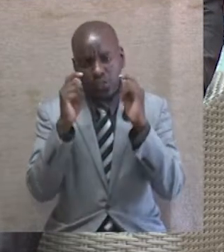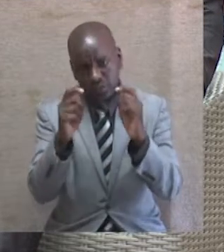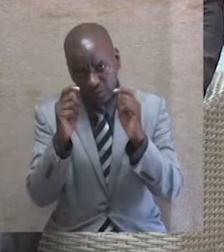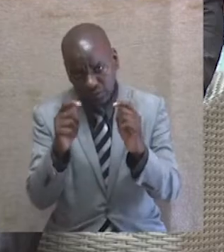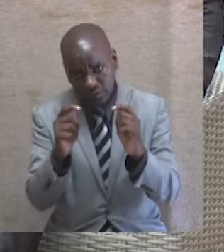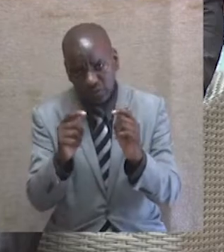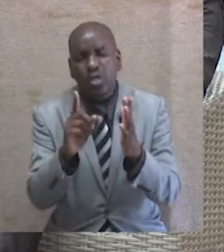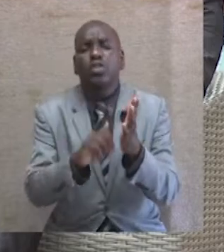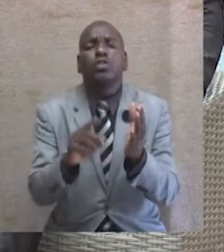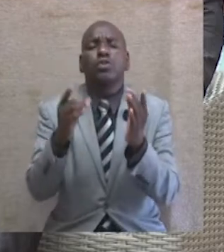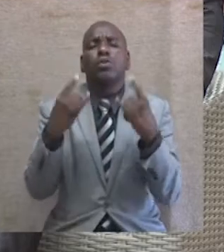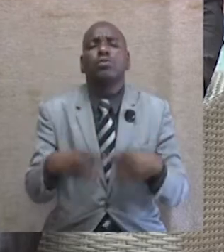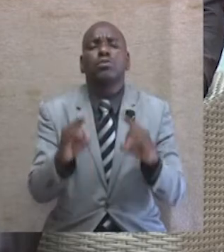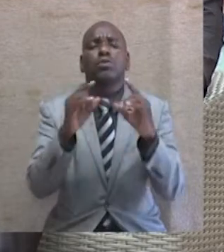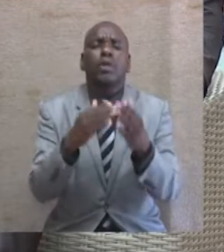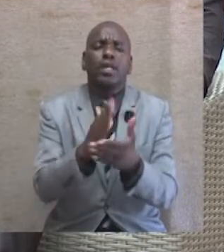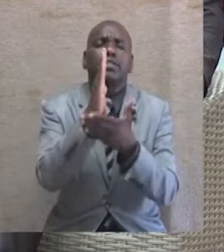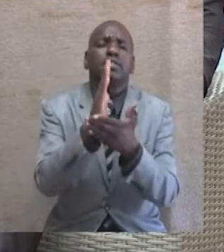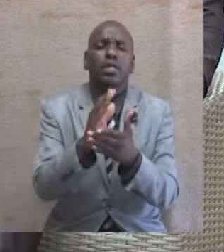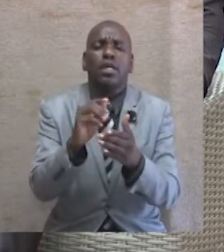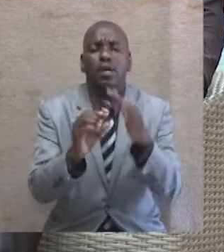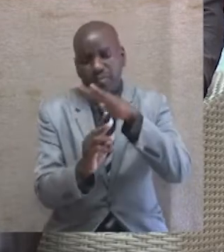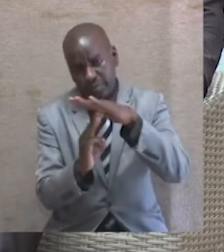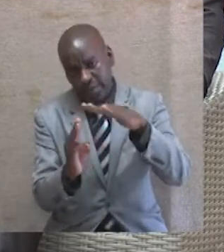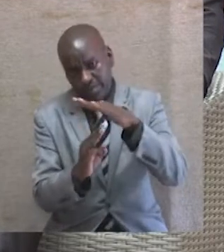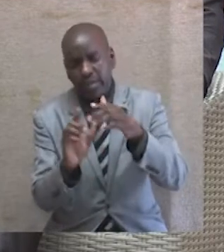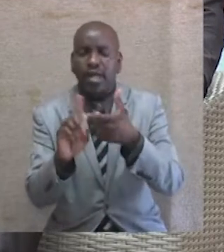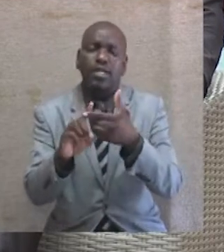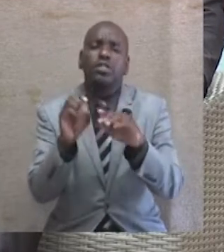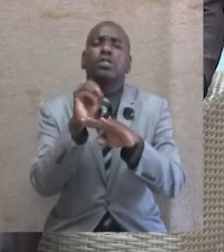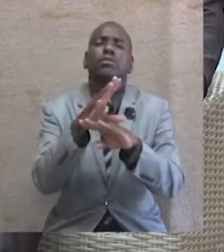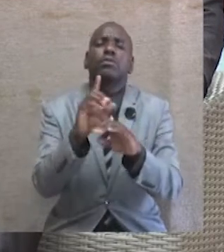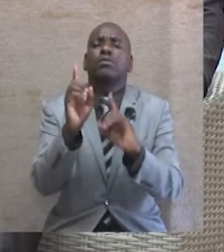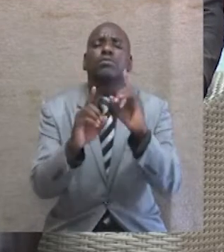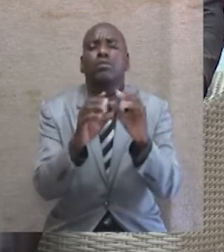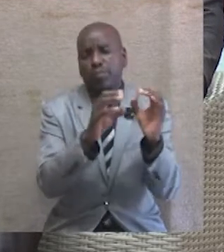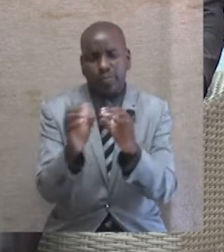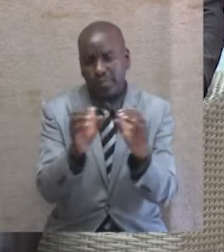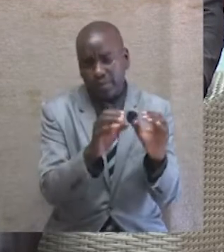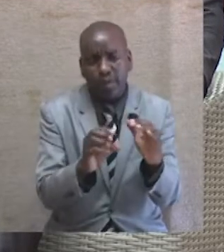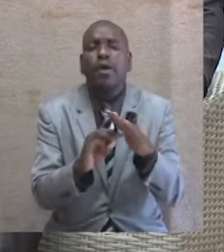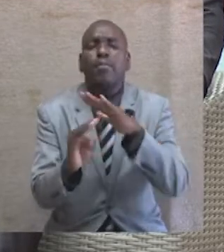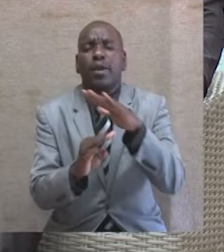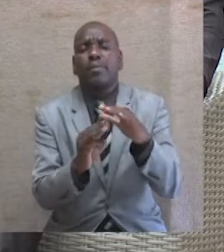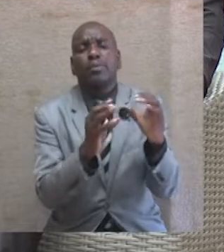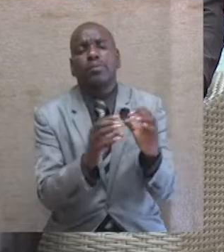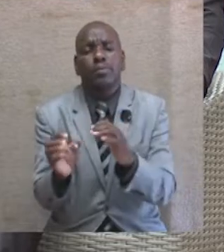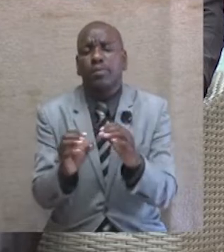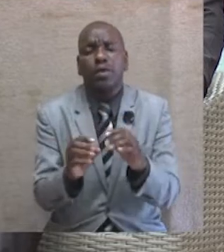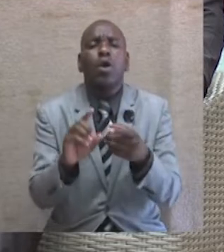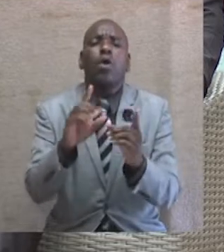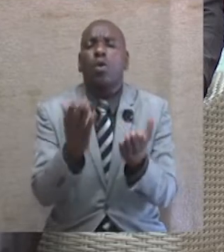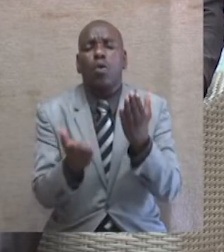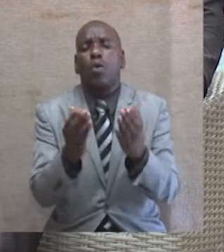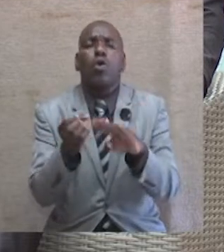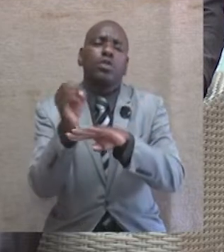being taught in terms of sexual reproductive health rights at primary level, at secondary level, or at different levels within primary